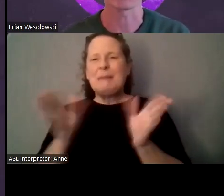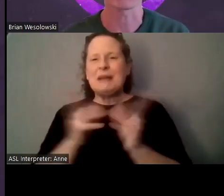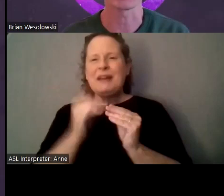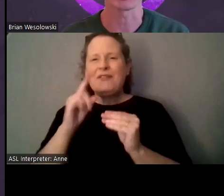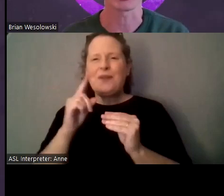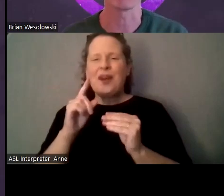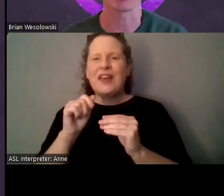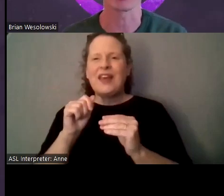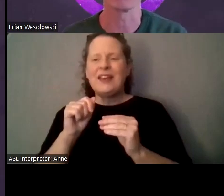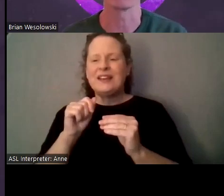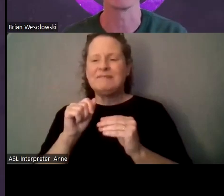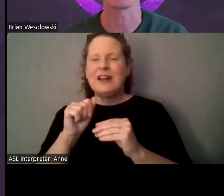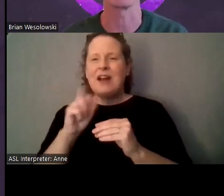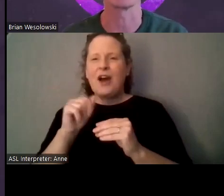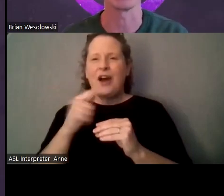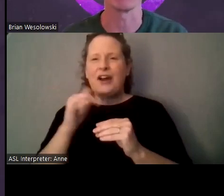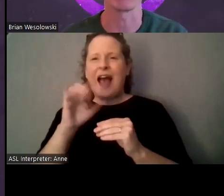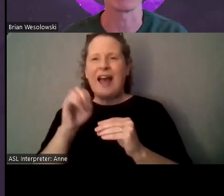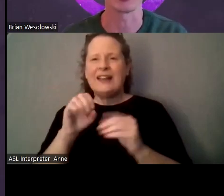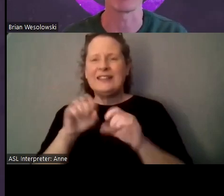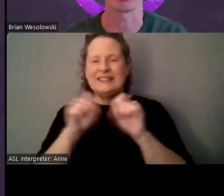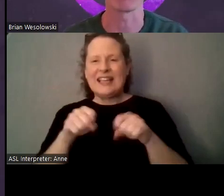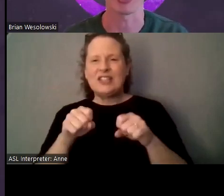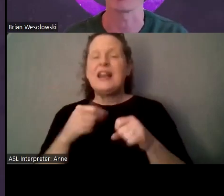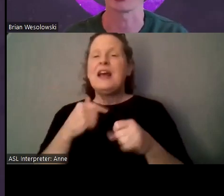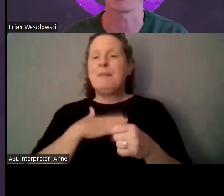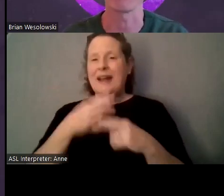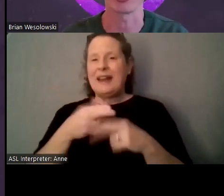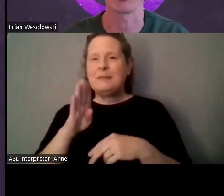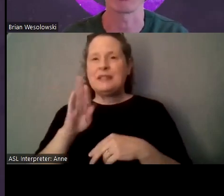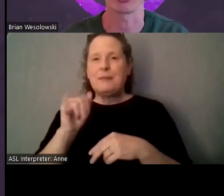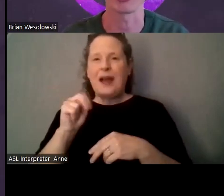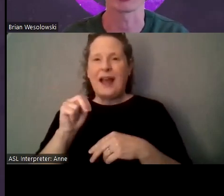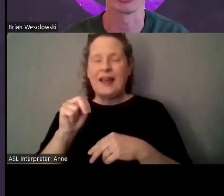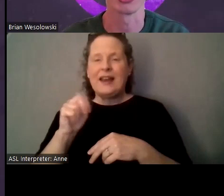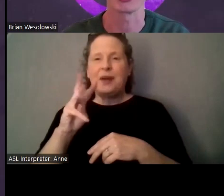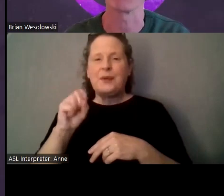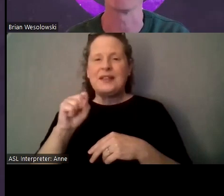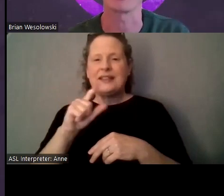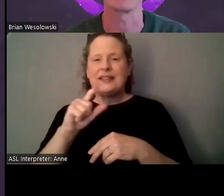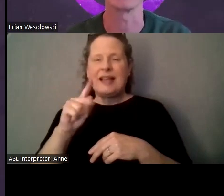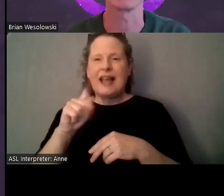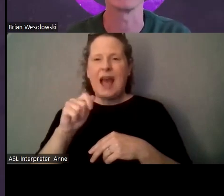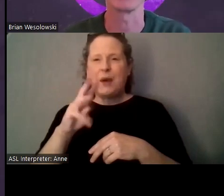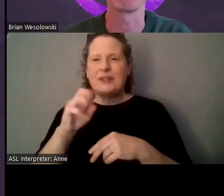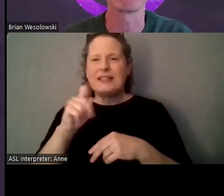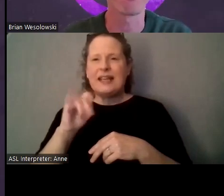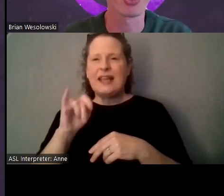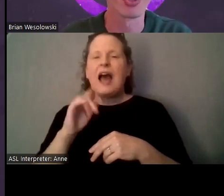Brian Weslowski. I am part of the community outreach team for the Red and Purple Modernization Phase 1 project, and I will be moderating